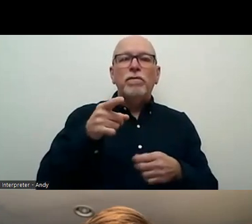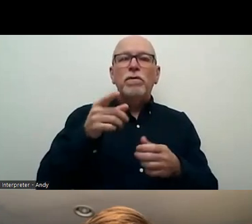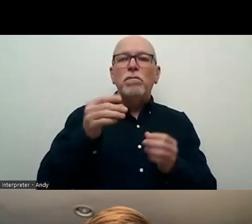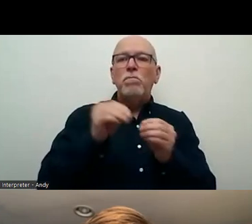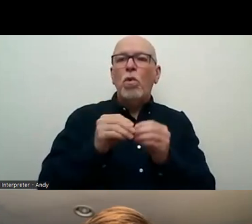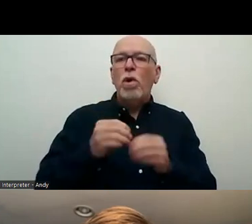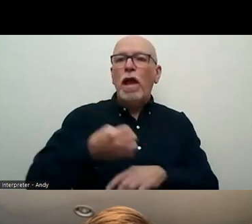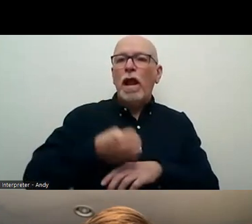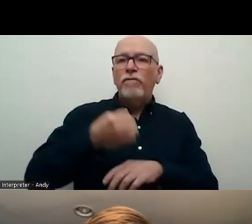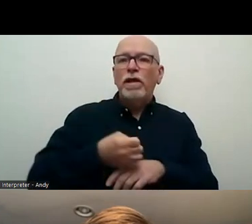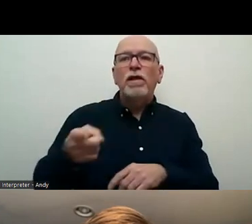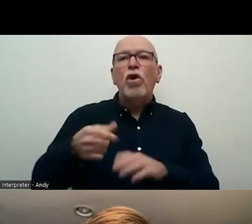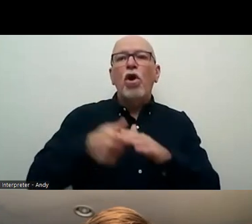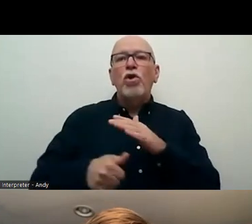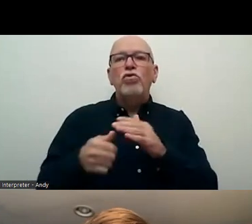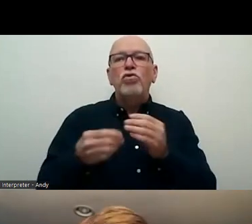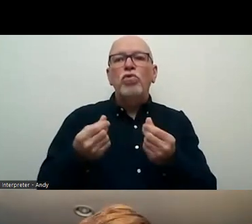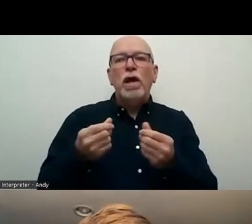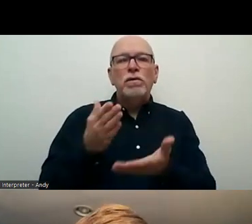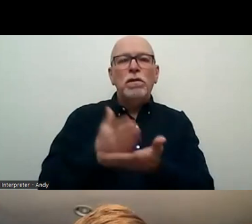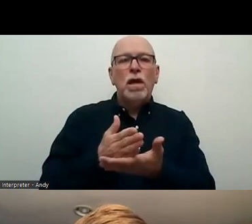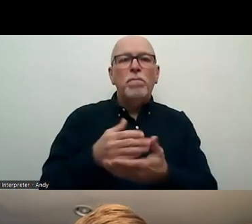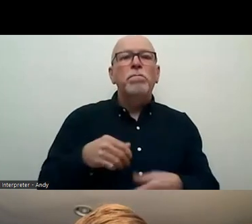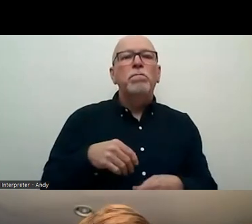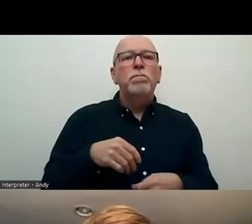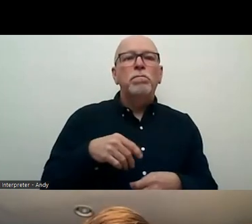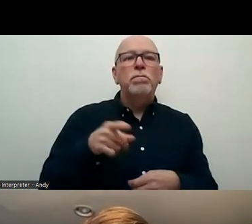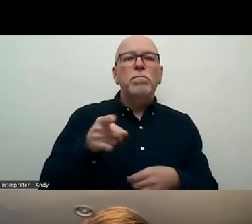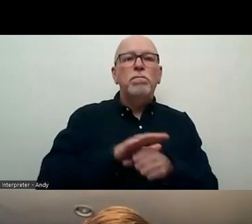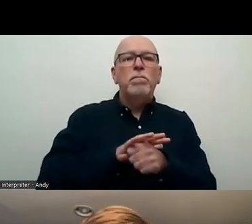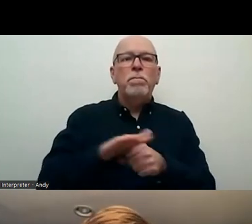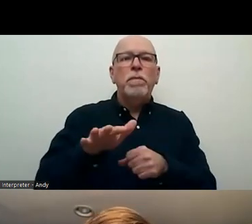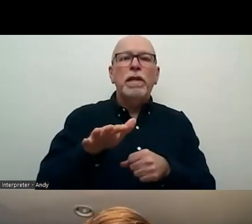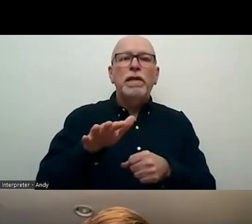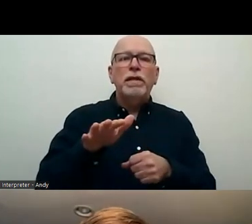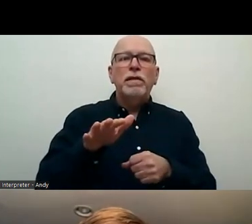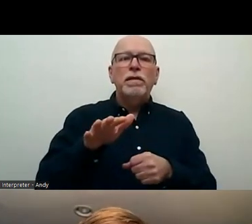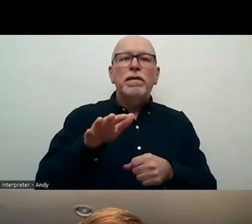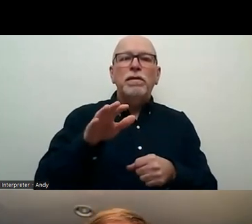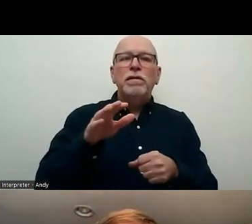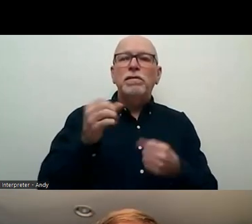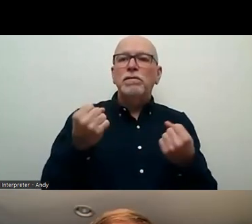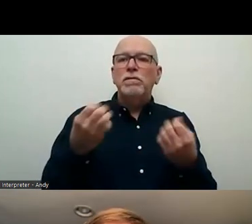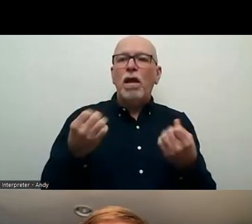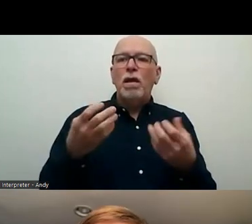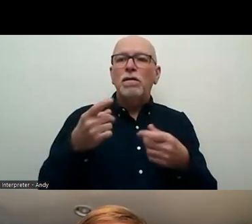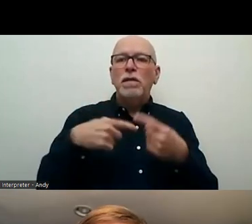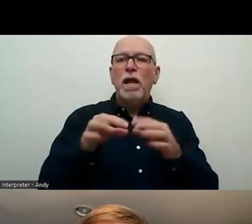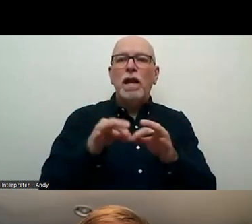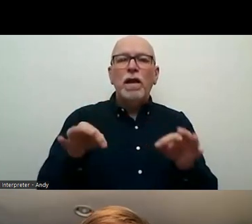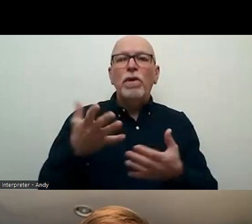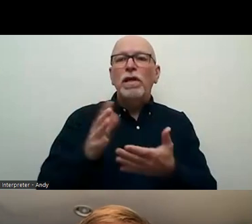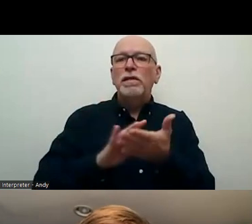at underground stops um plenty of sign language tactile